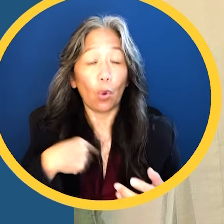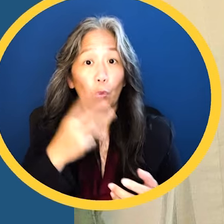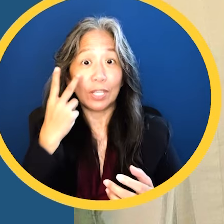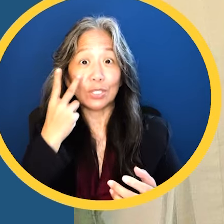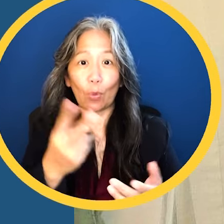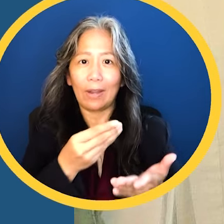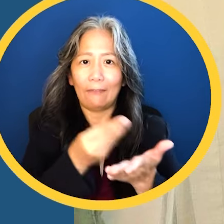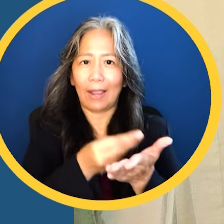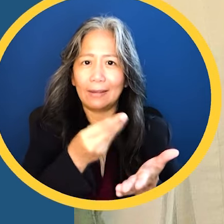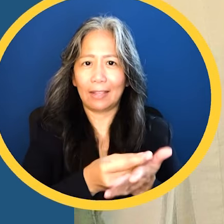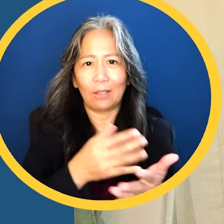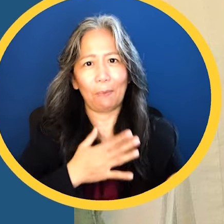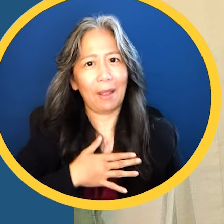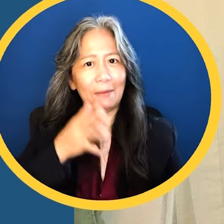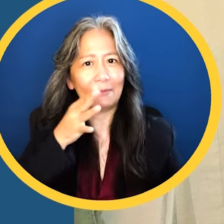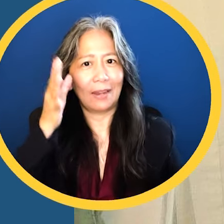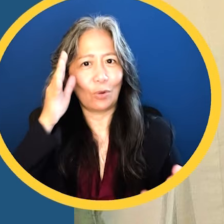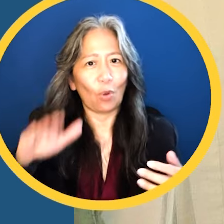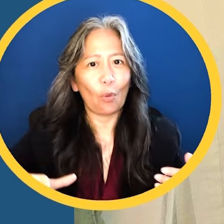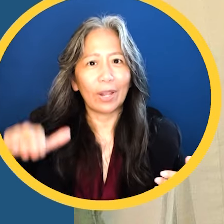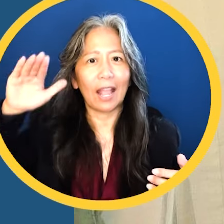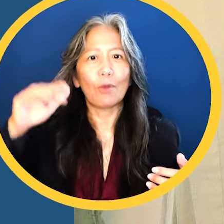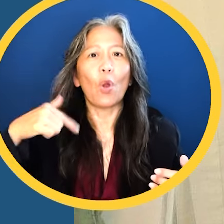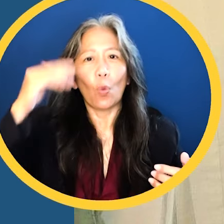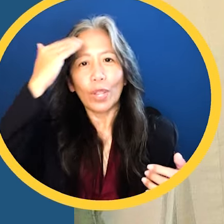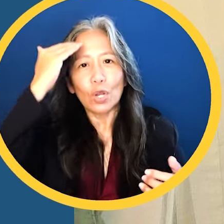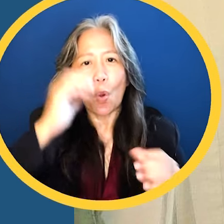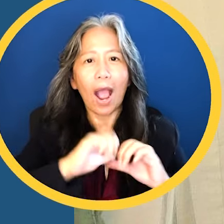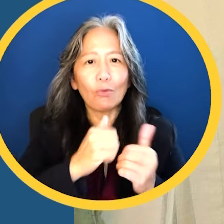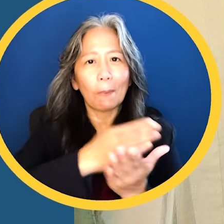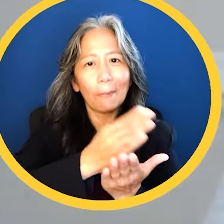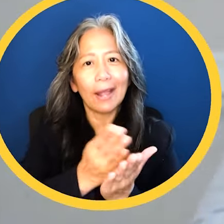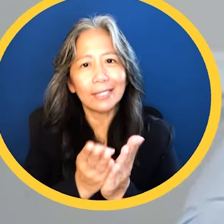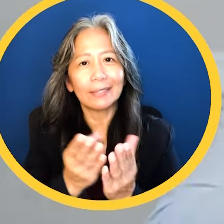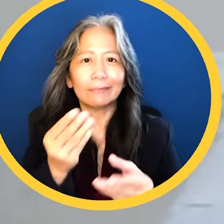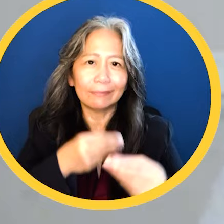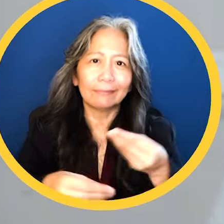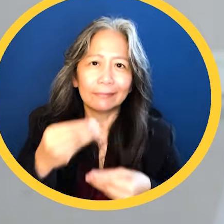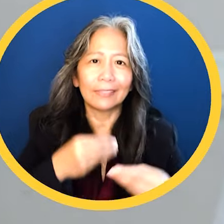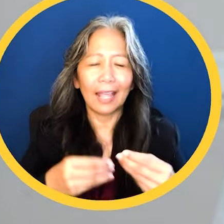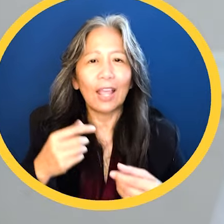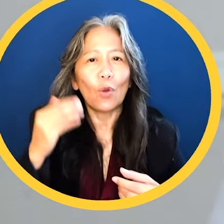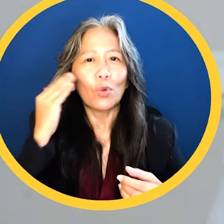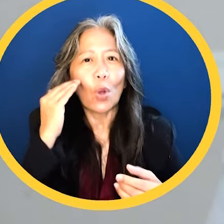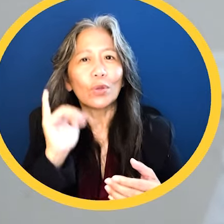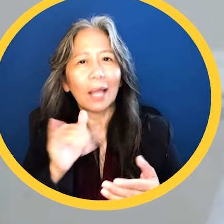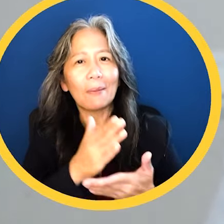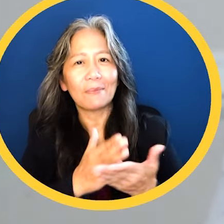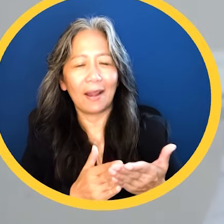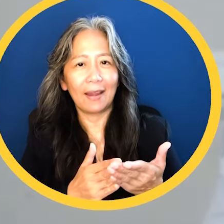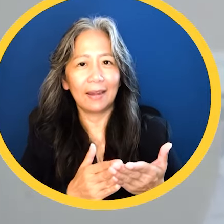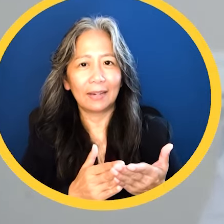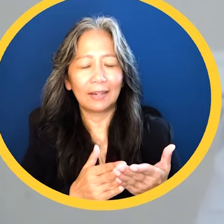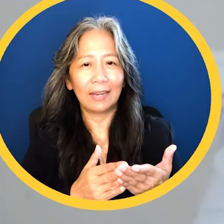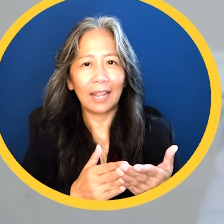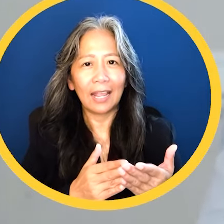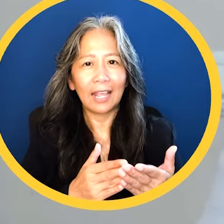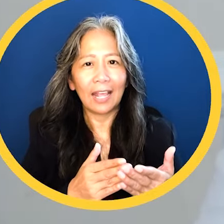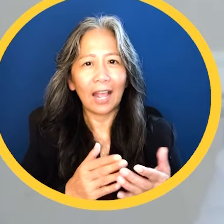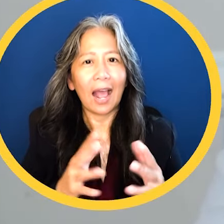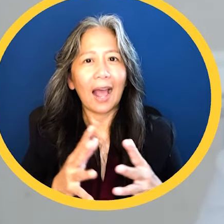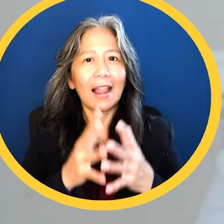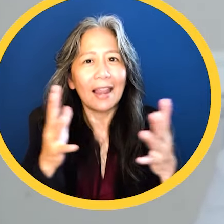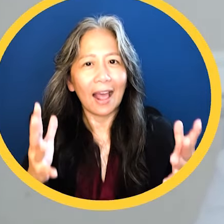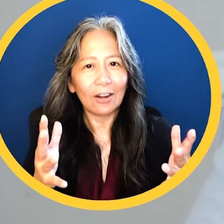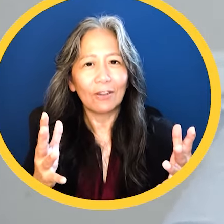the finances of our parents growing up. We knew how to budget here and there. So even when it came to that aspect, when it came to, you know, a lot